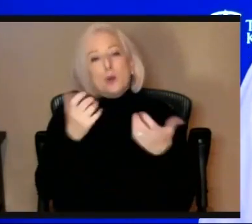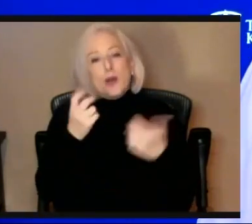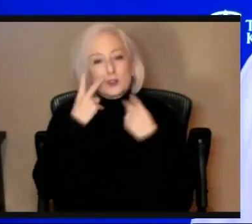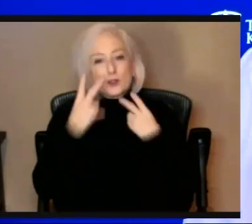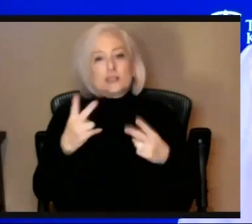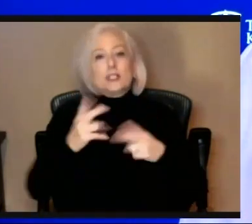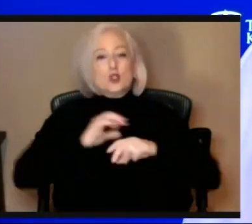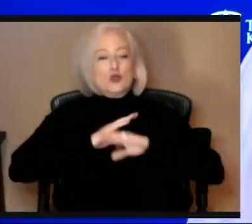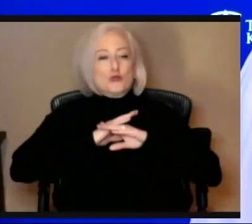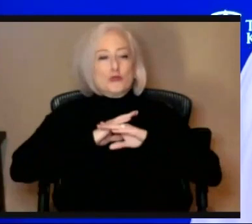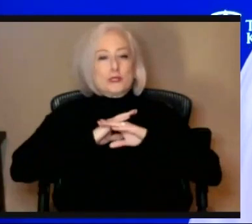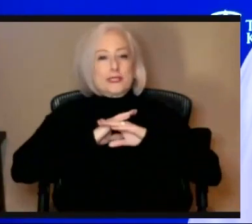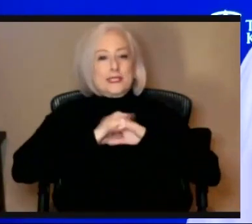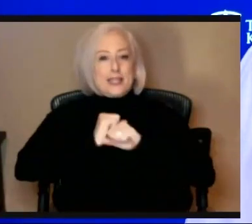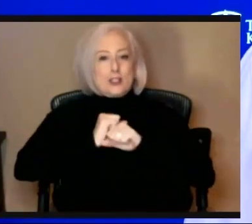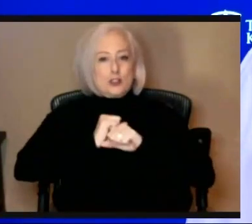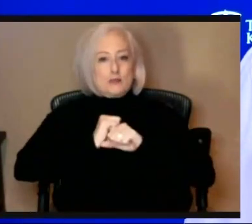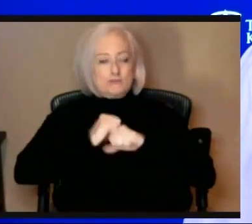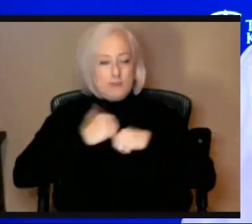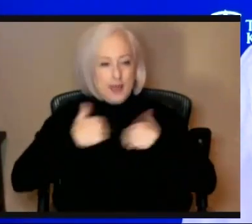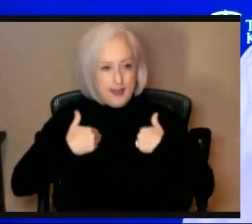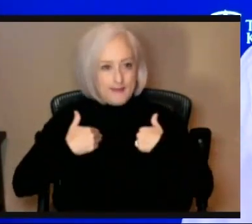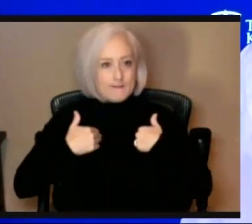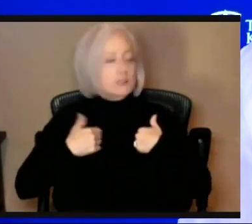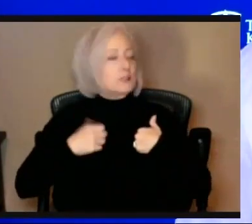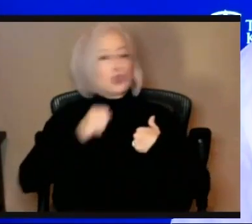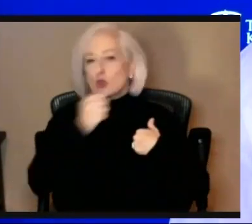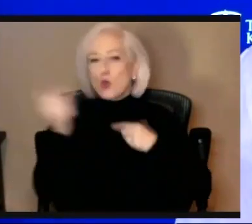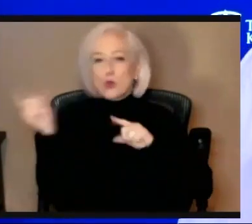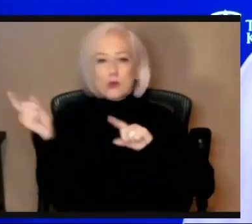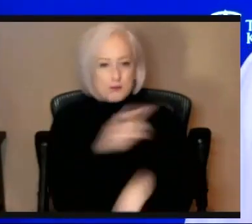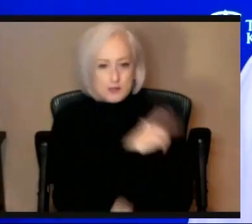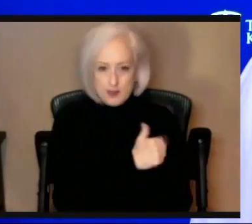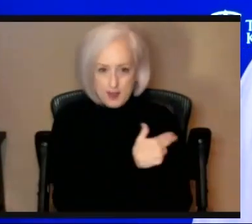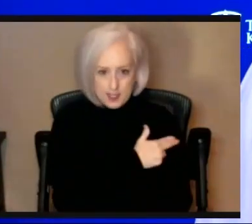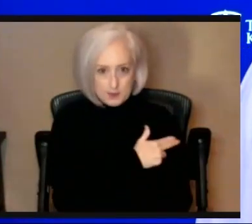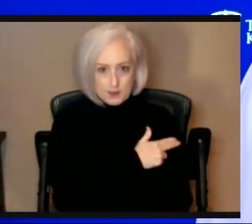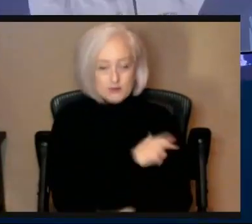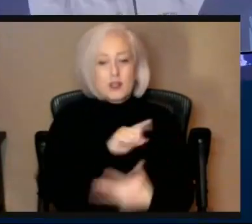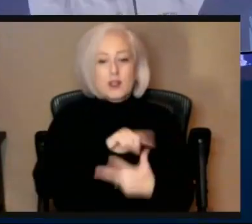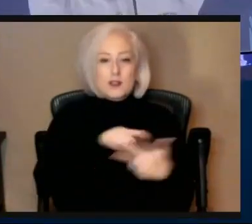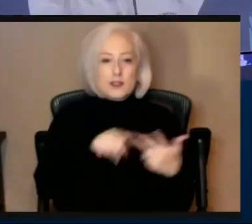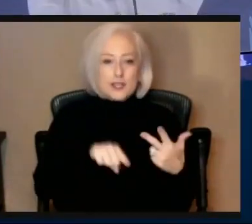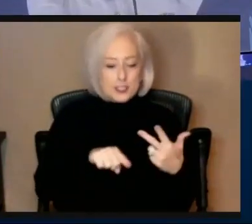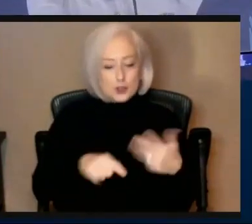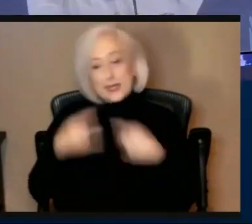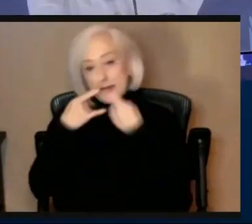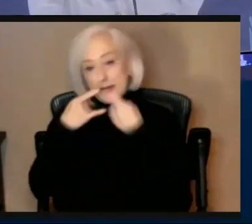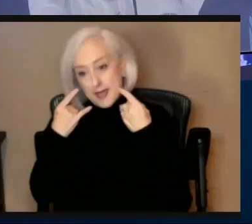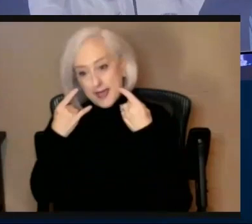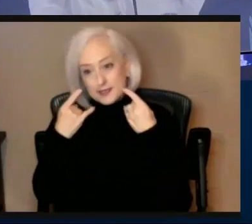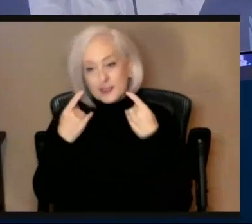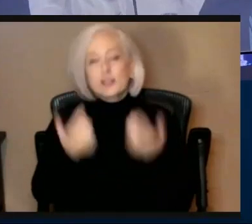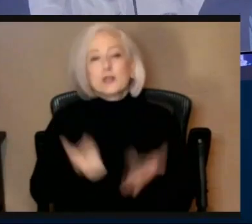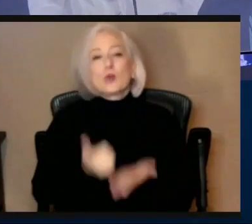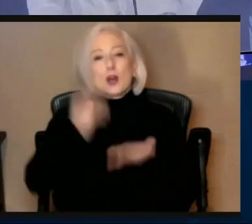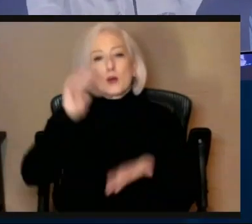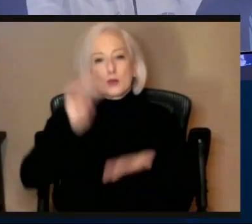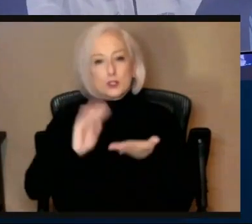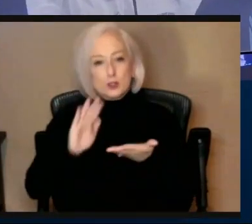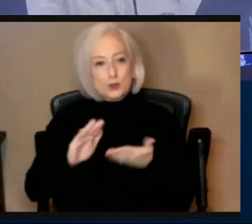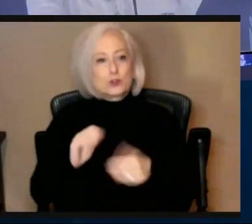the hospital. And we know that all of those things combine to help reduce your risk of coming to the hospital. All right, so on this show, you're going to be sandwiched